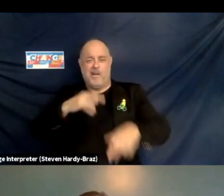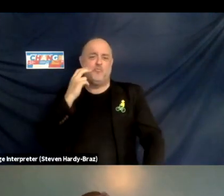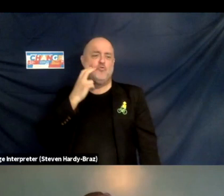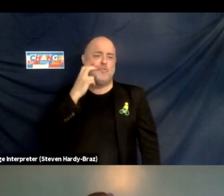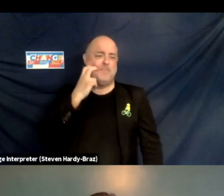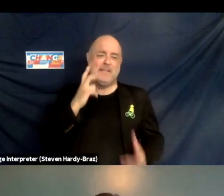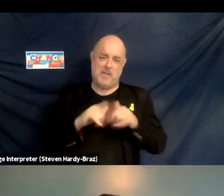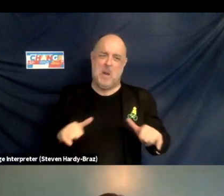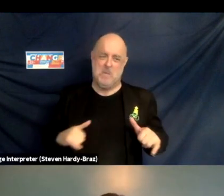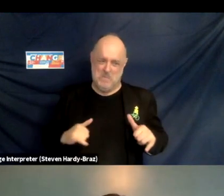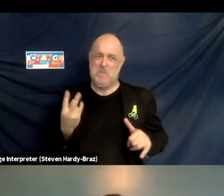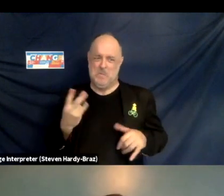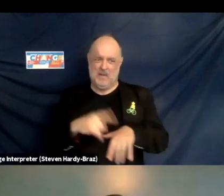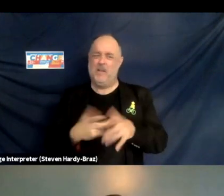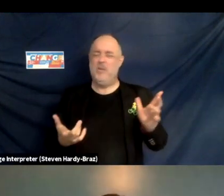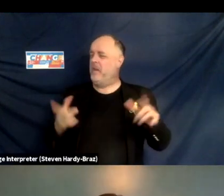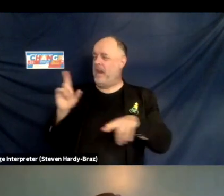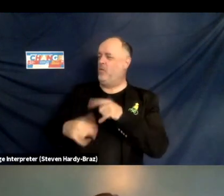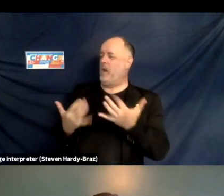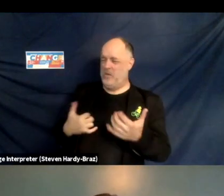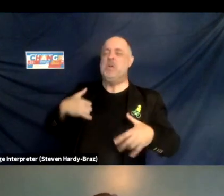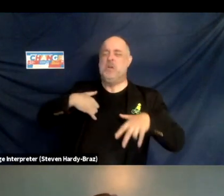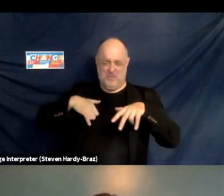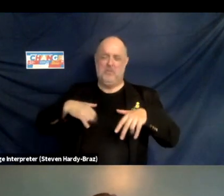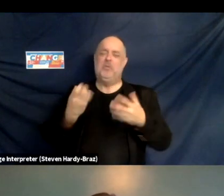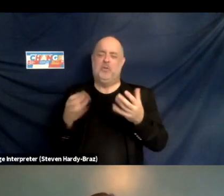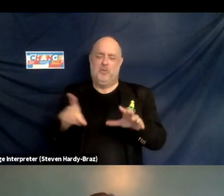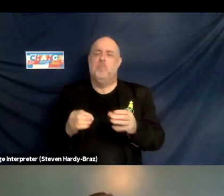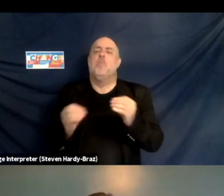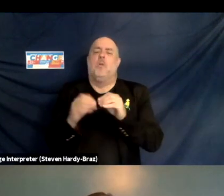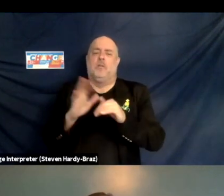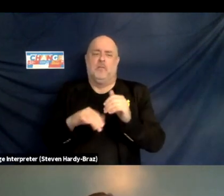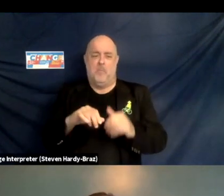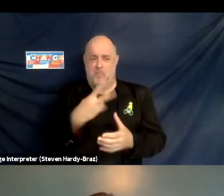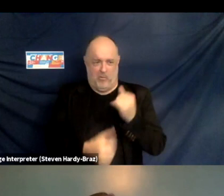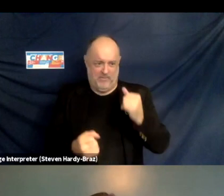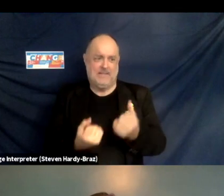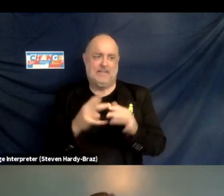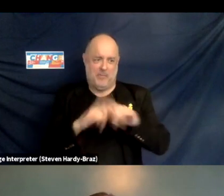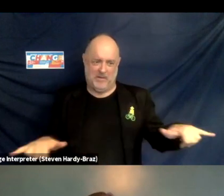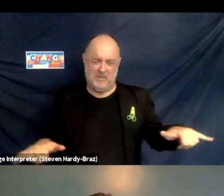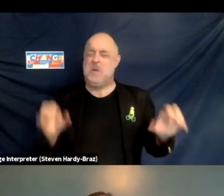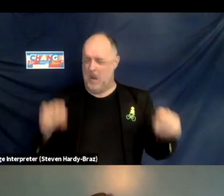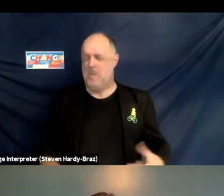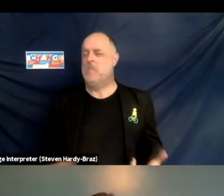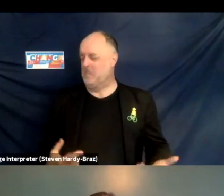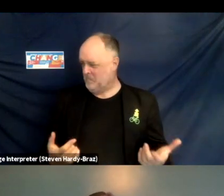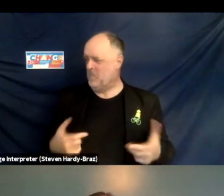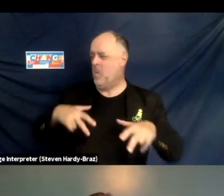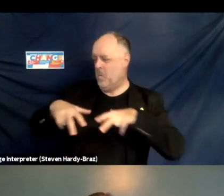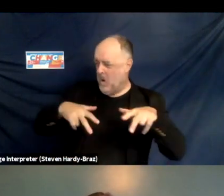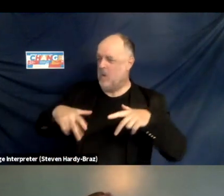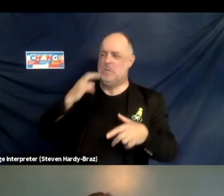want you to feel like, well, I'll just wait. You can walk and chew gum, so I think you can do both simultaneously. But it's important that you recognize that